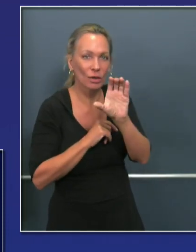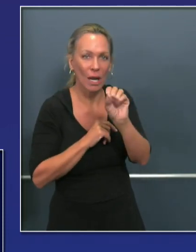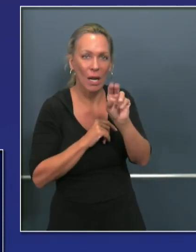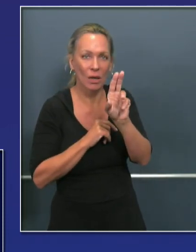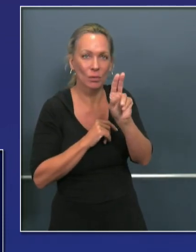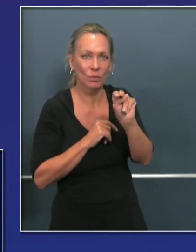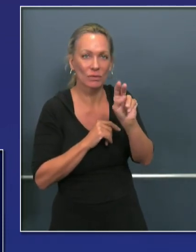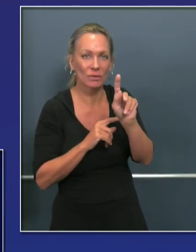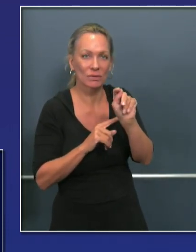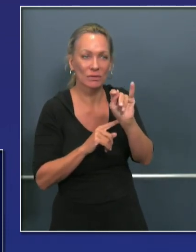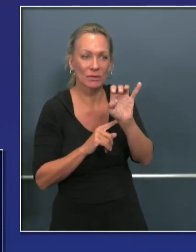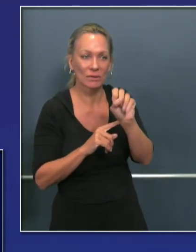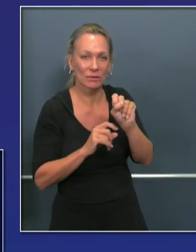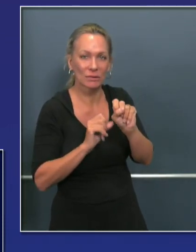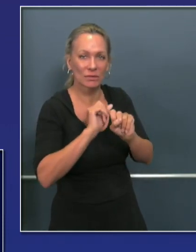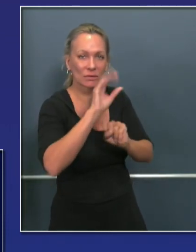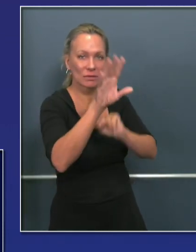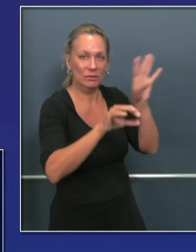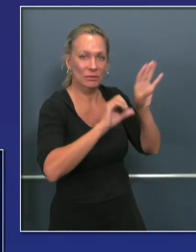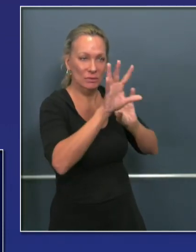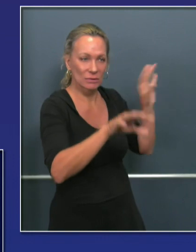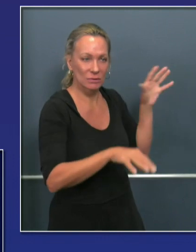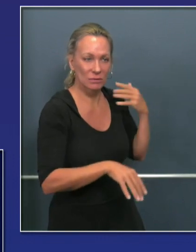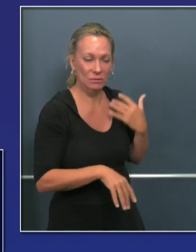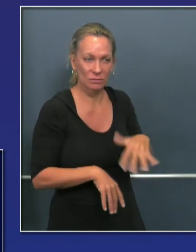governor. Thank you.